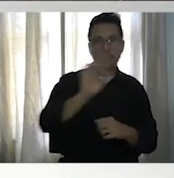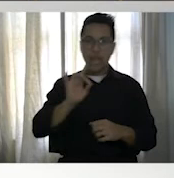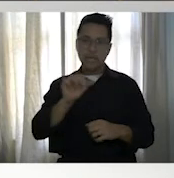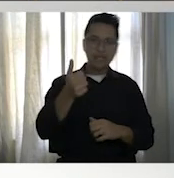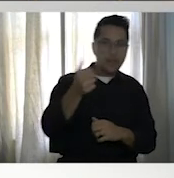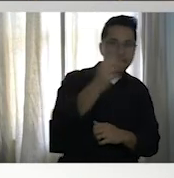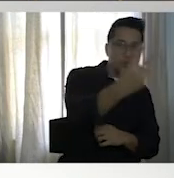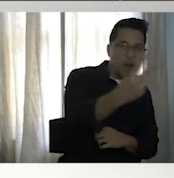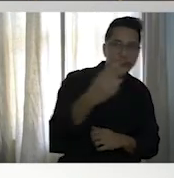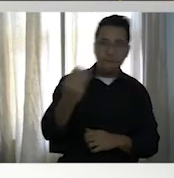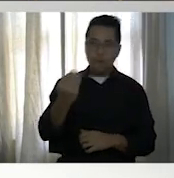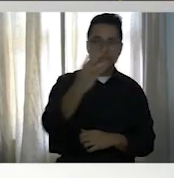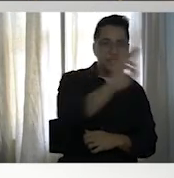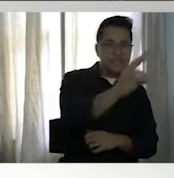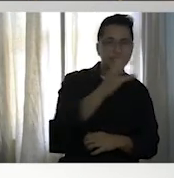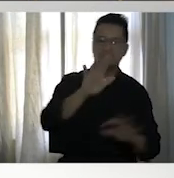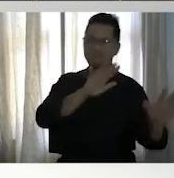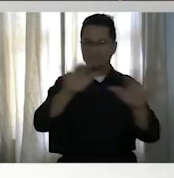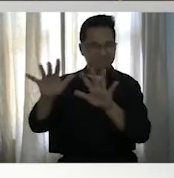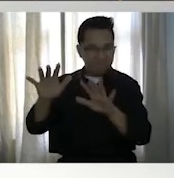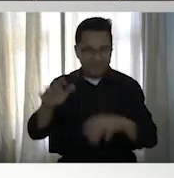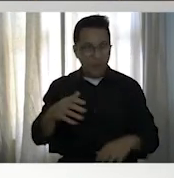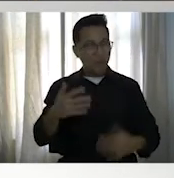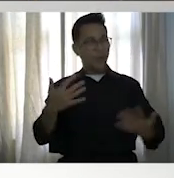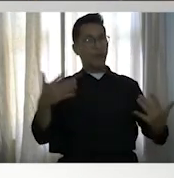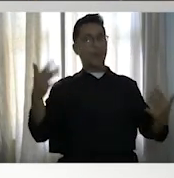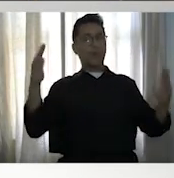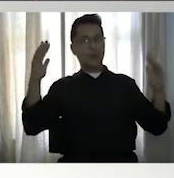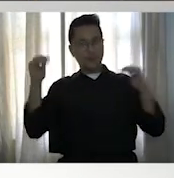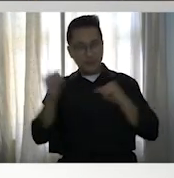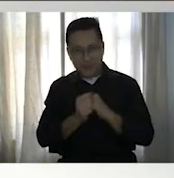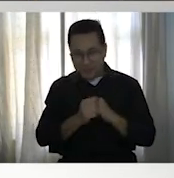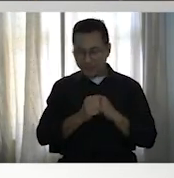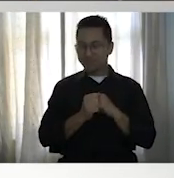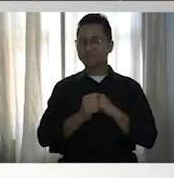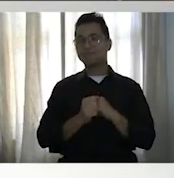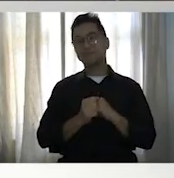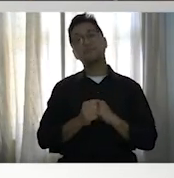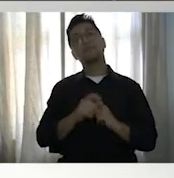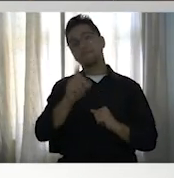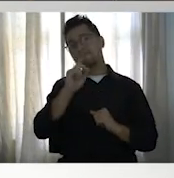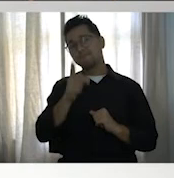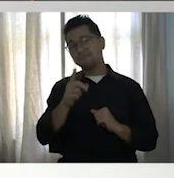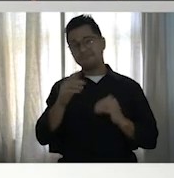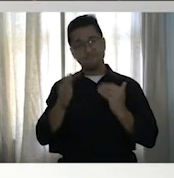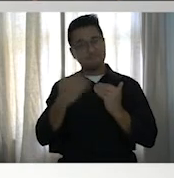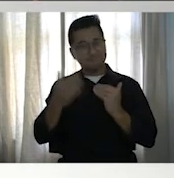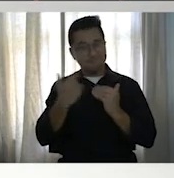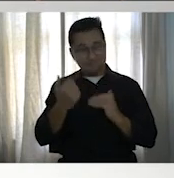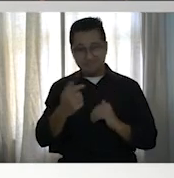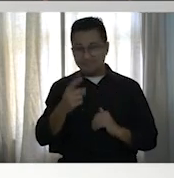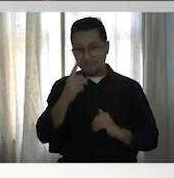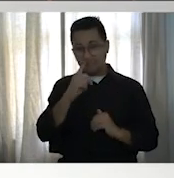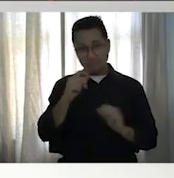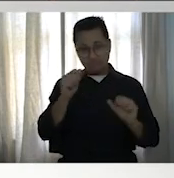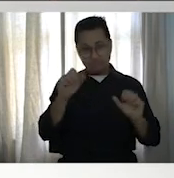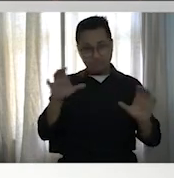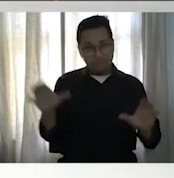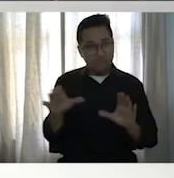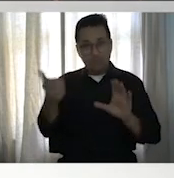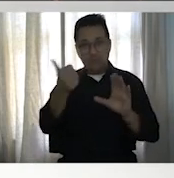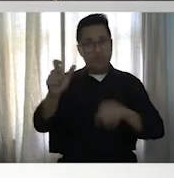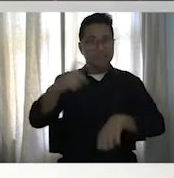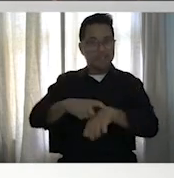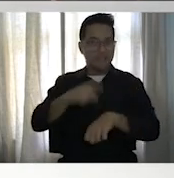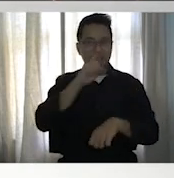8, 10, 12, 14, 16, 18, 20. Woohoo! So really easy to do at any time. So All